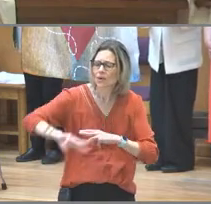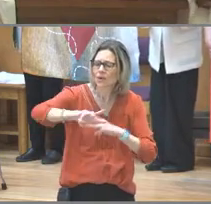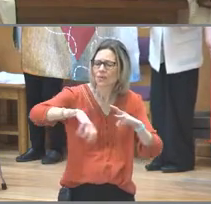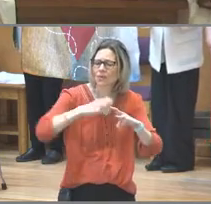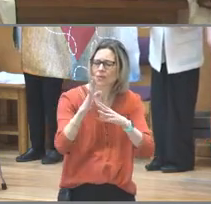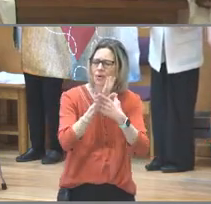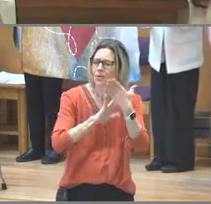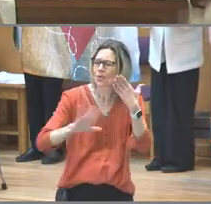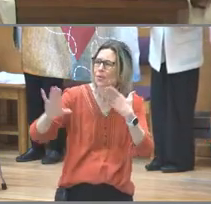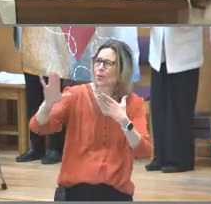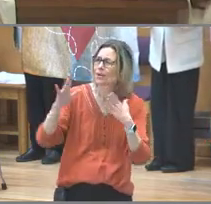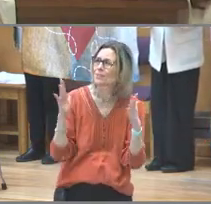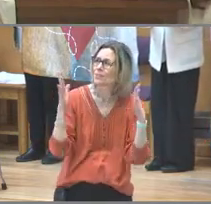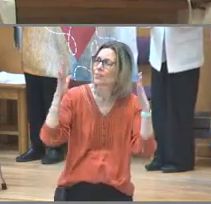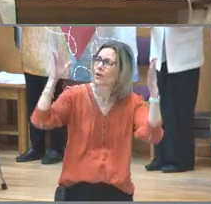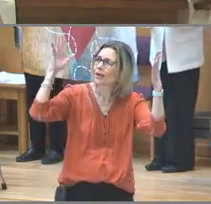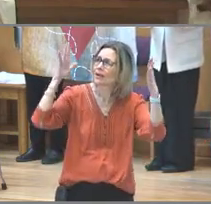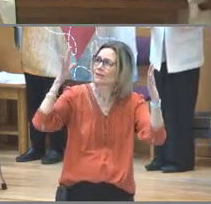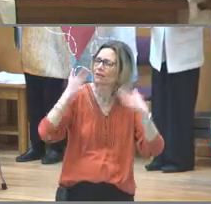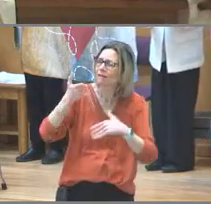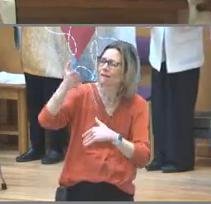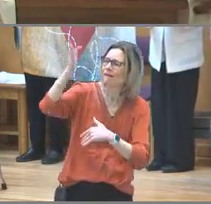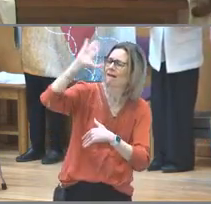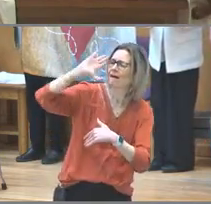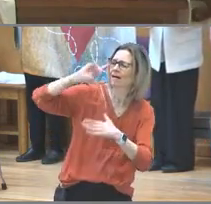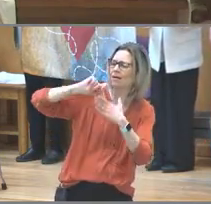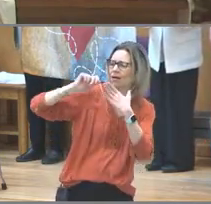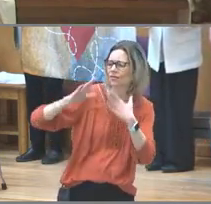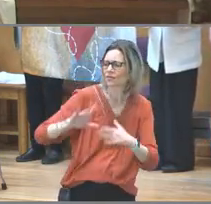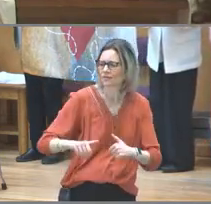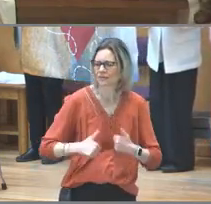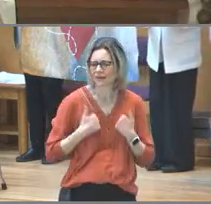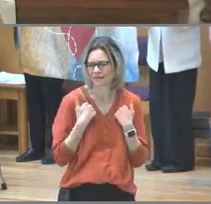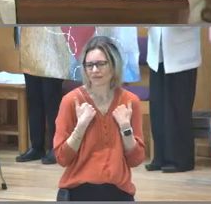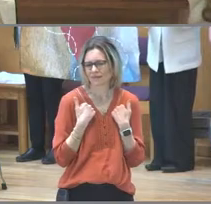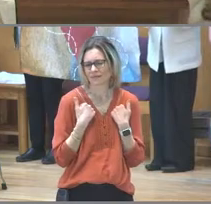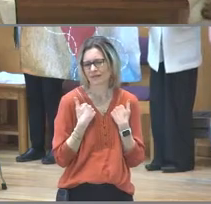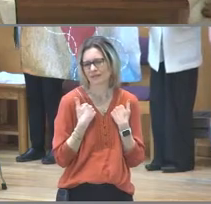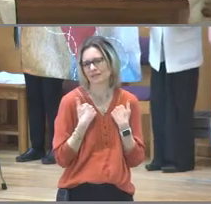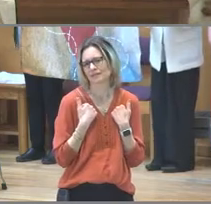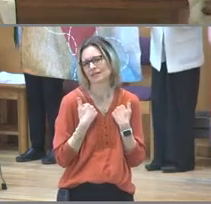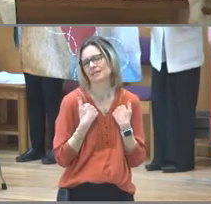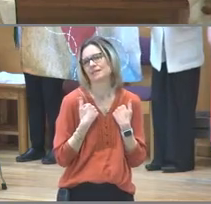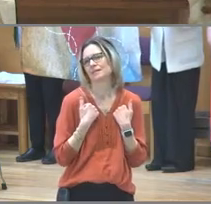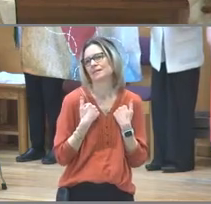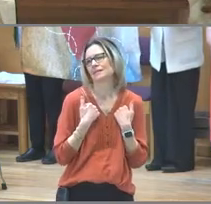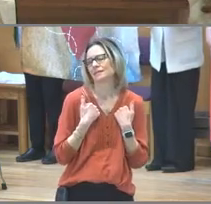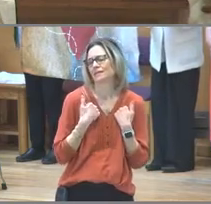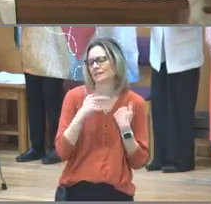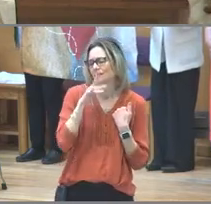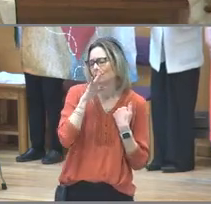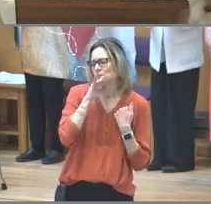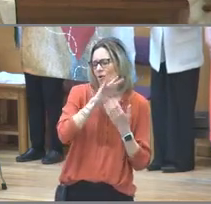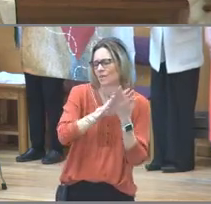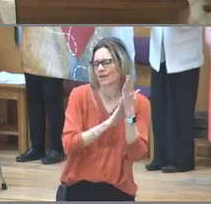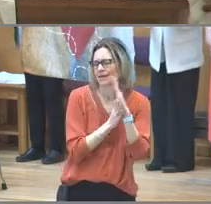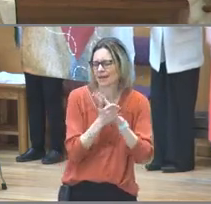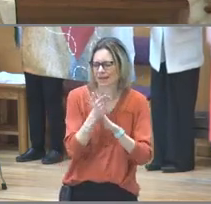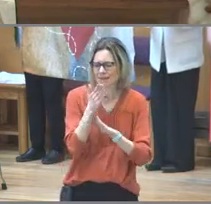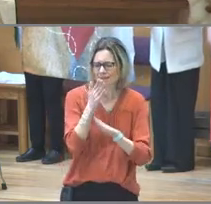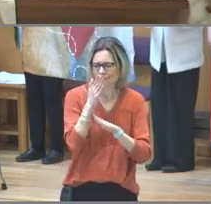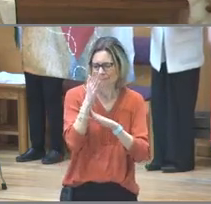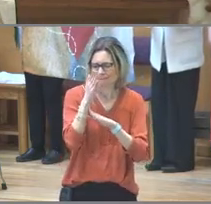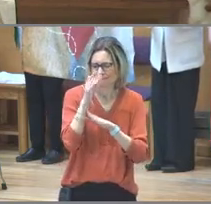and praise to you, O God, author of life, word made flesh, power of the Most